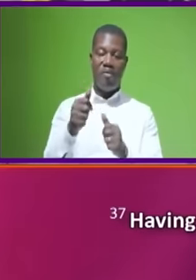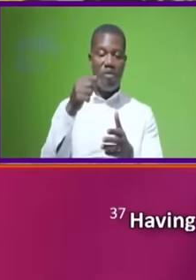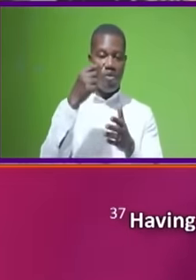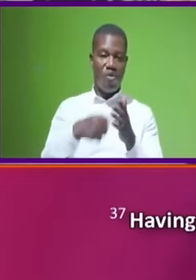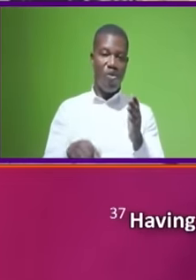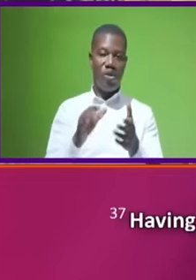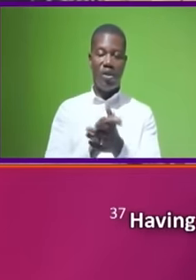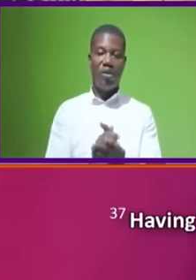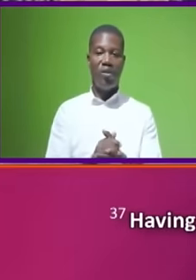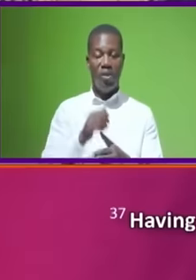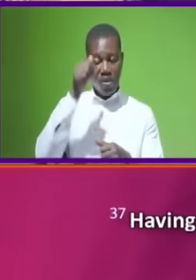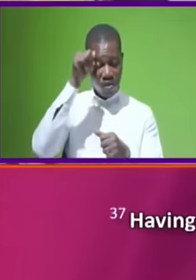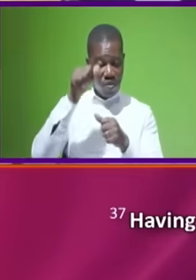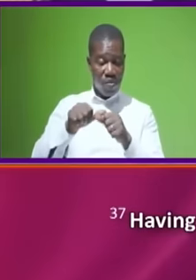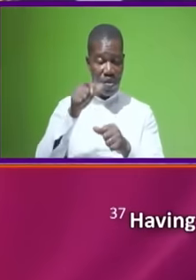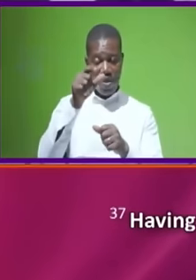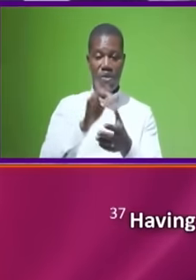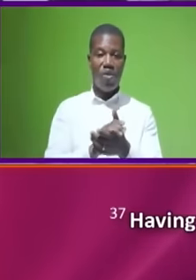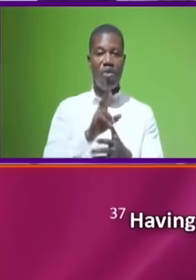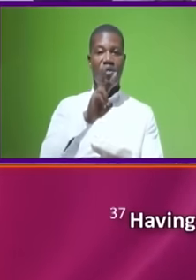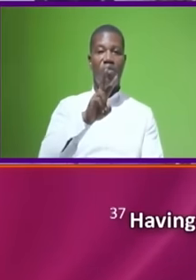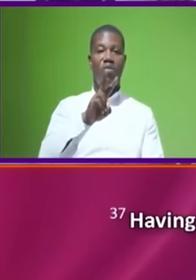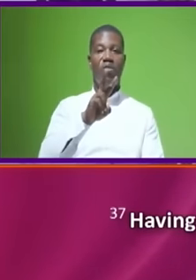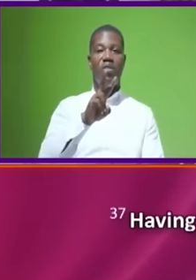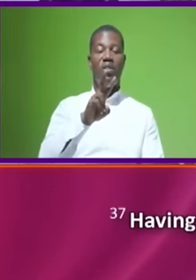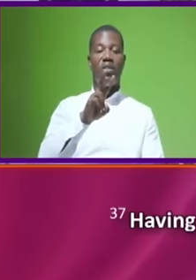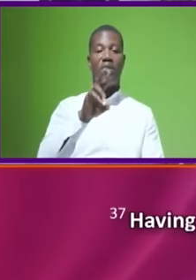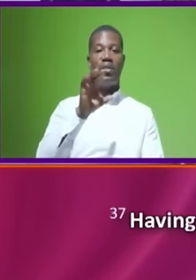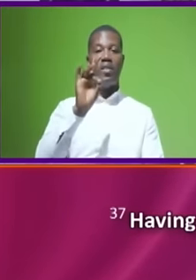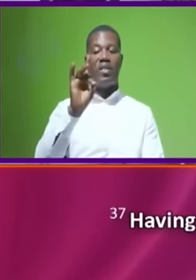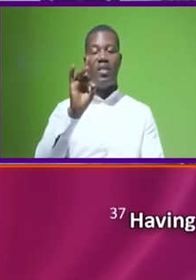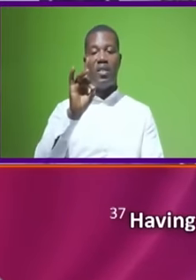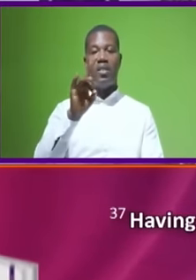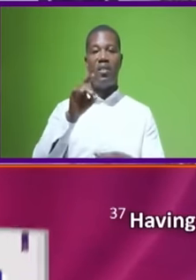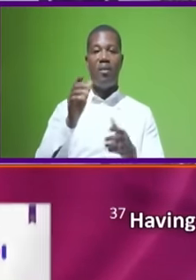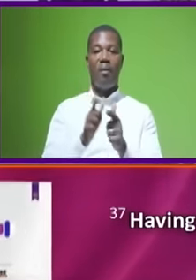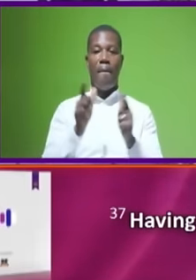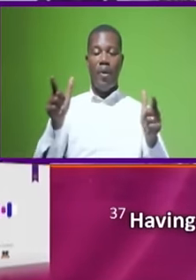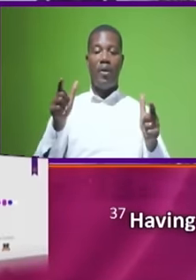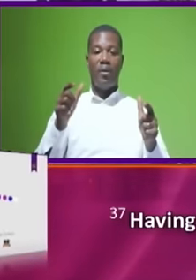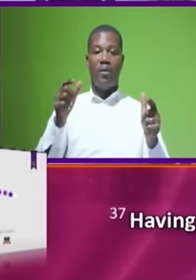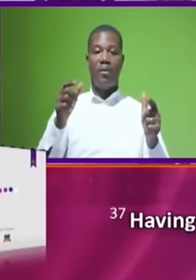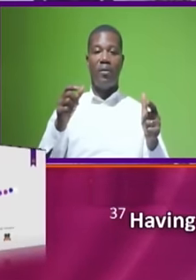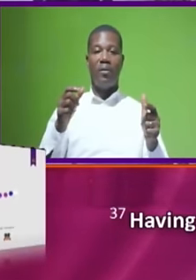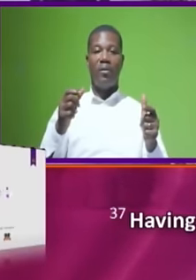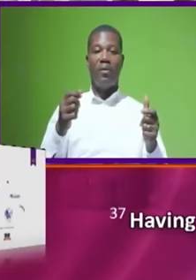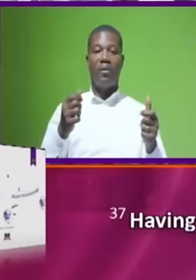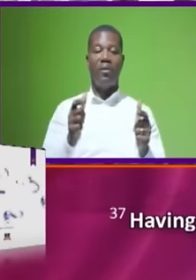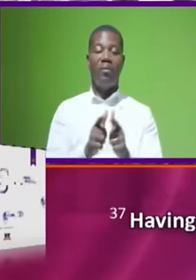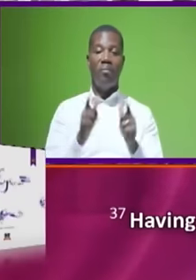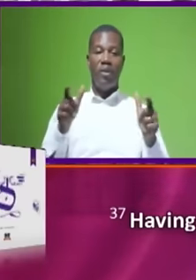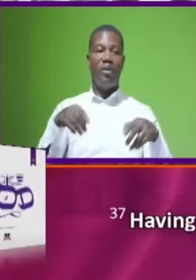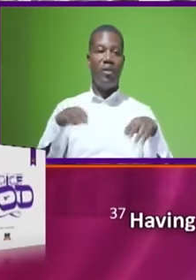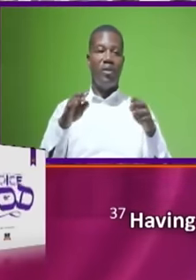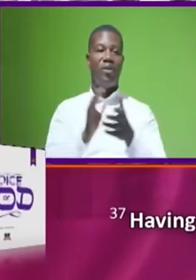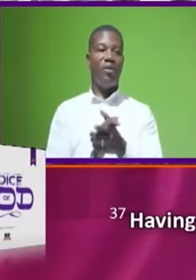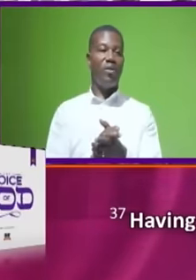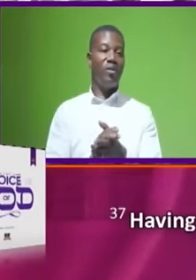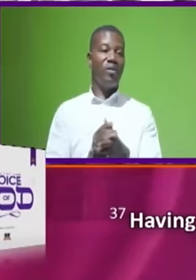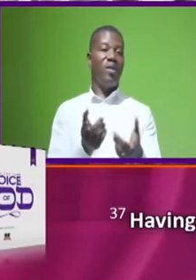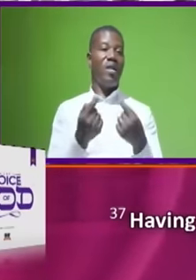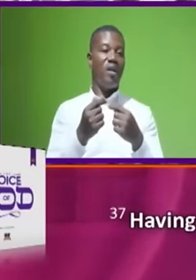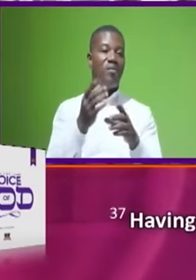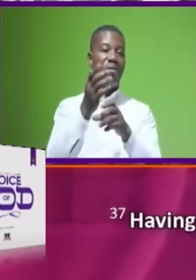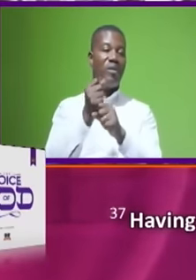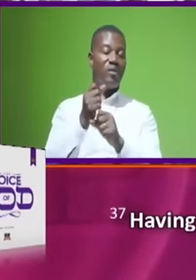would do V8 or stock a crossica cacra, Nina switch over far from. So, what the